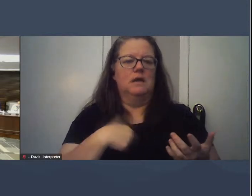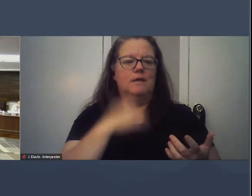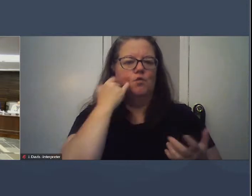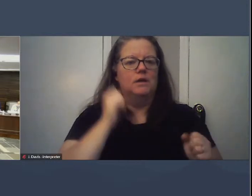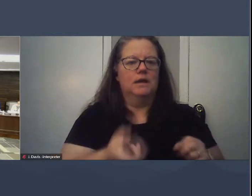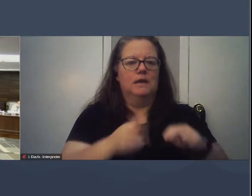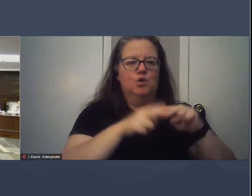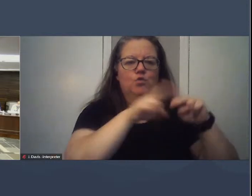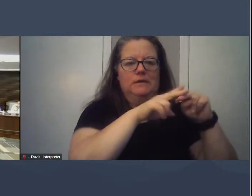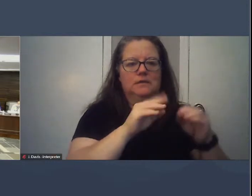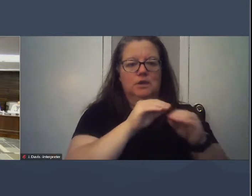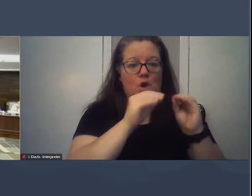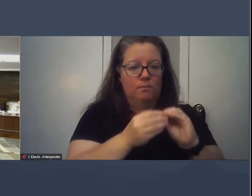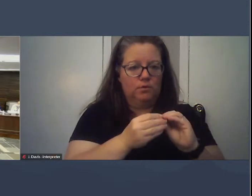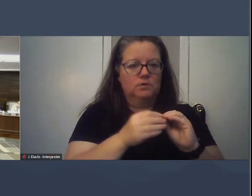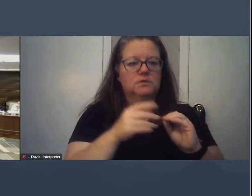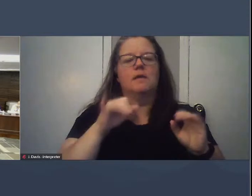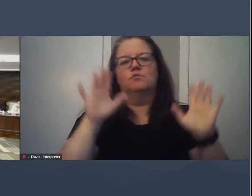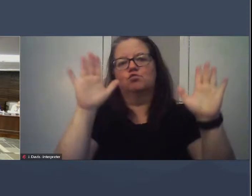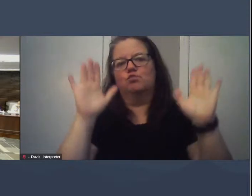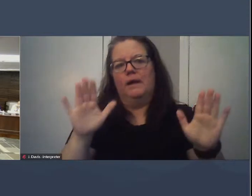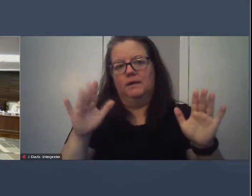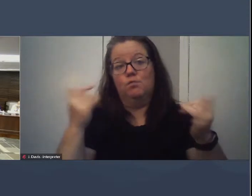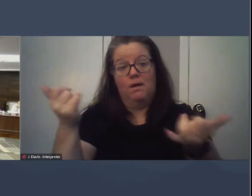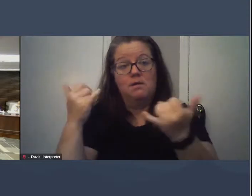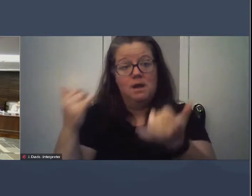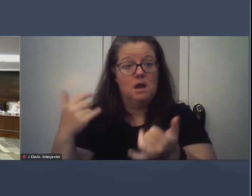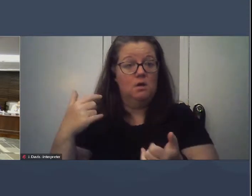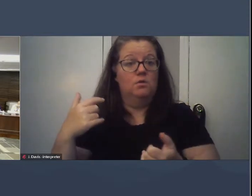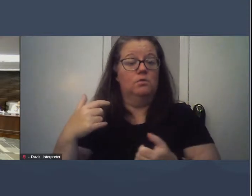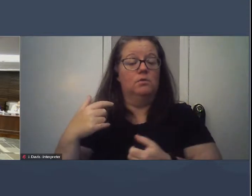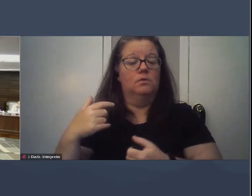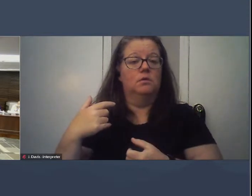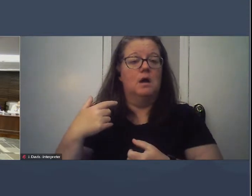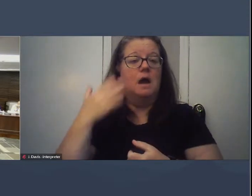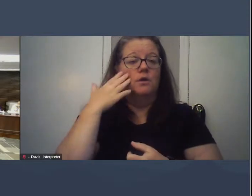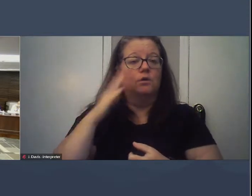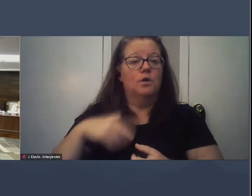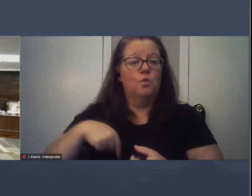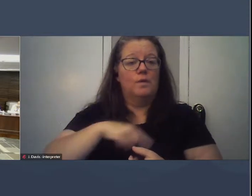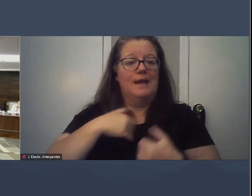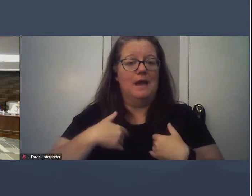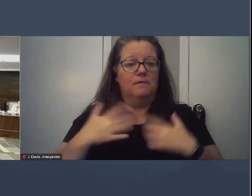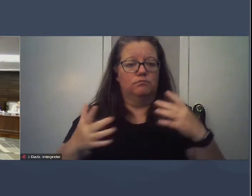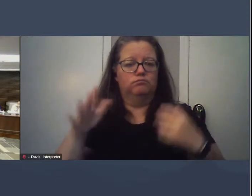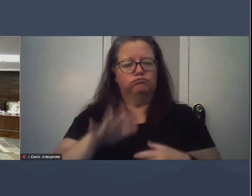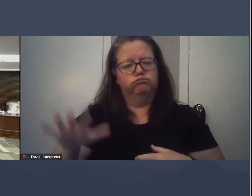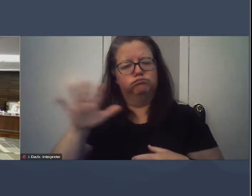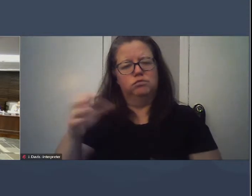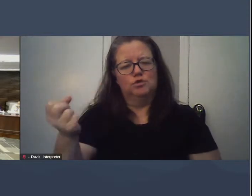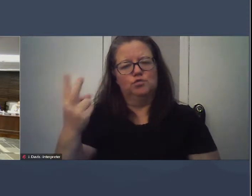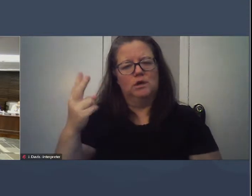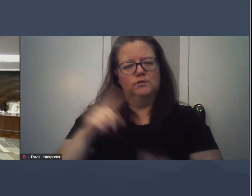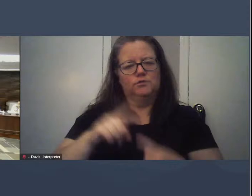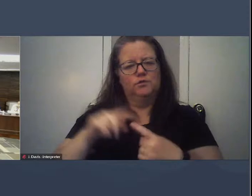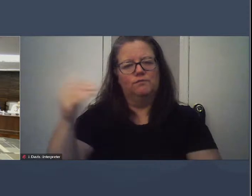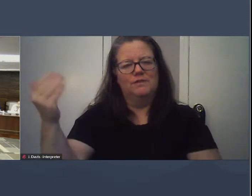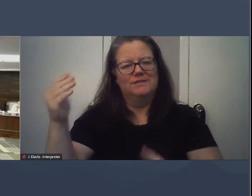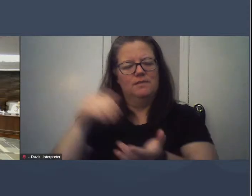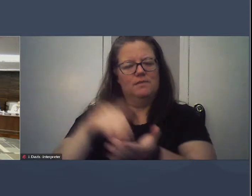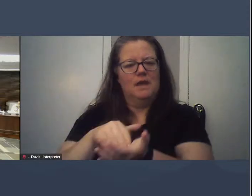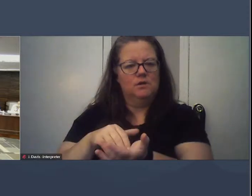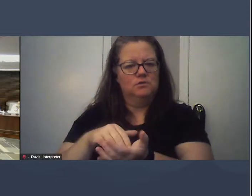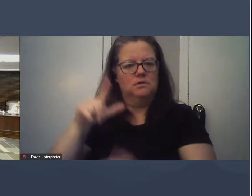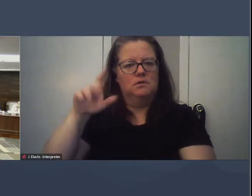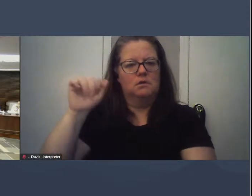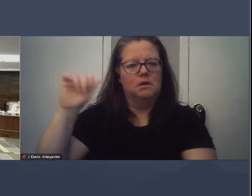that we're doing, that will be great. Right now, I think we know we have around 12 to 15,000